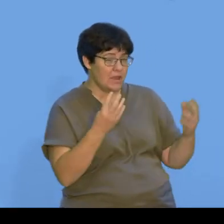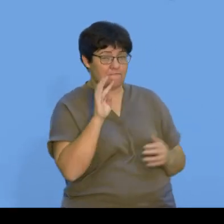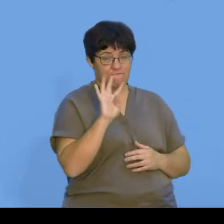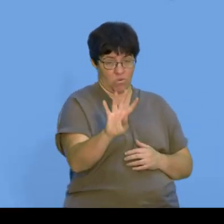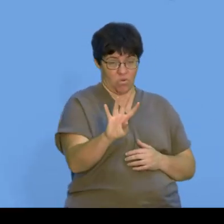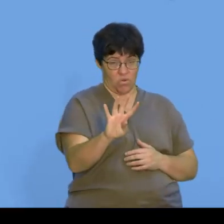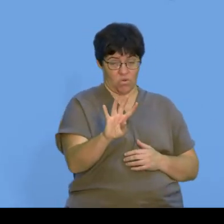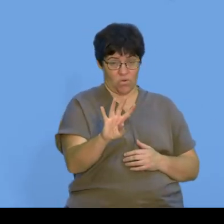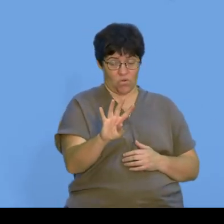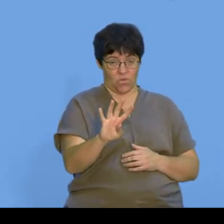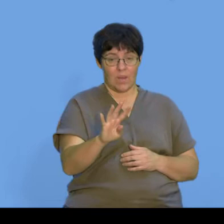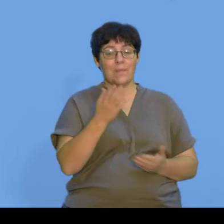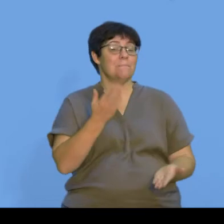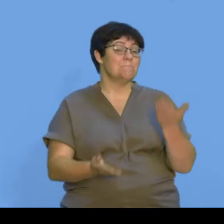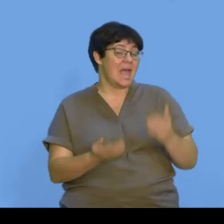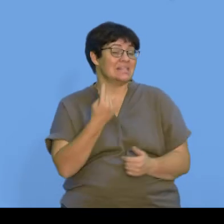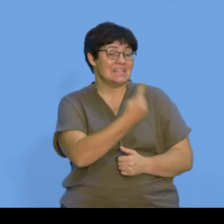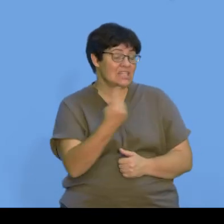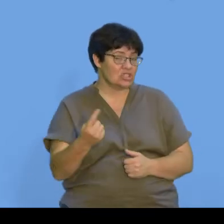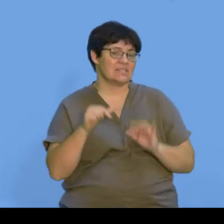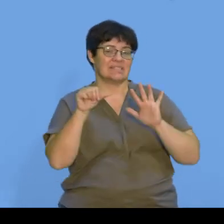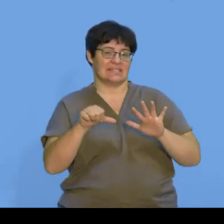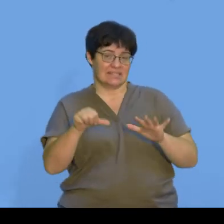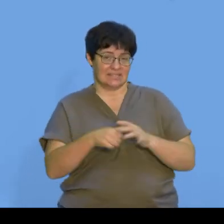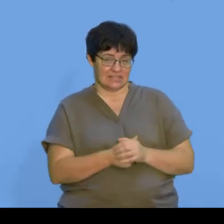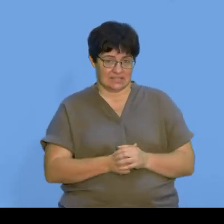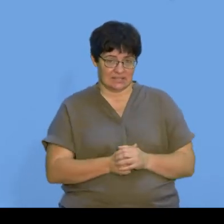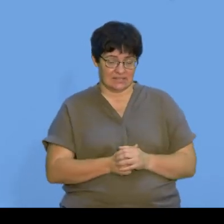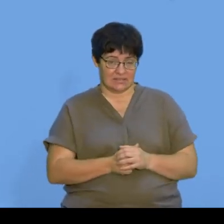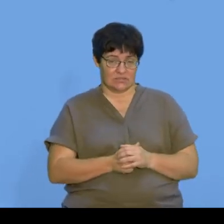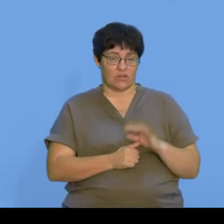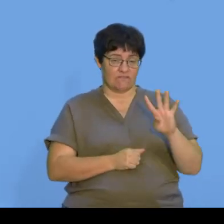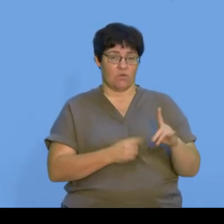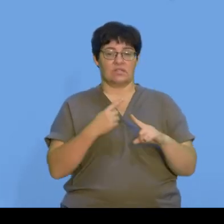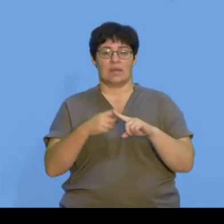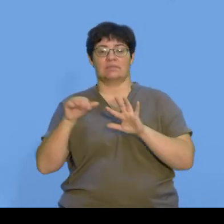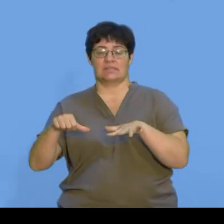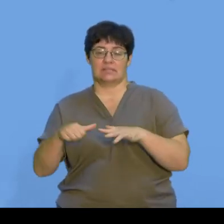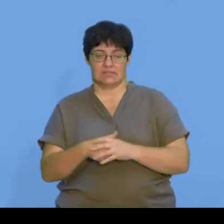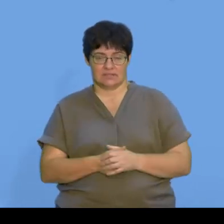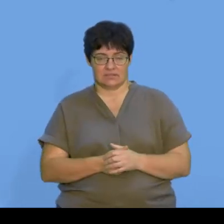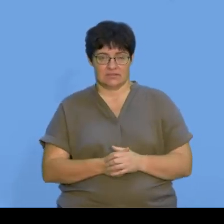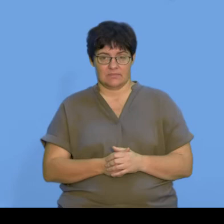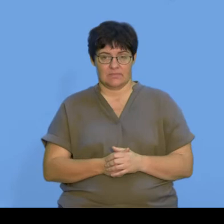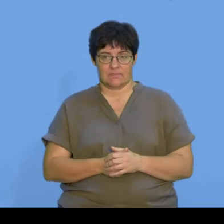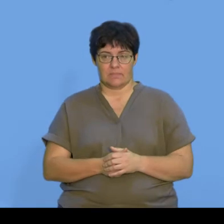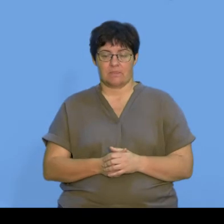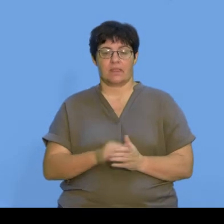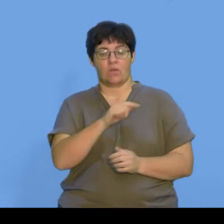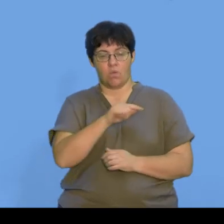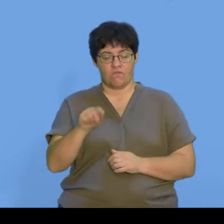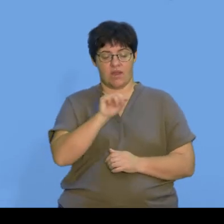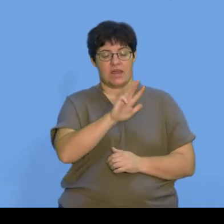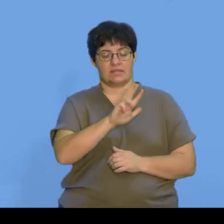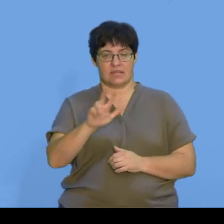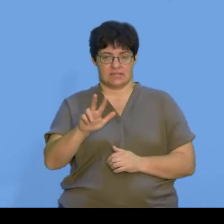them multiplied by the mass of each one of them, which is 4 multiplied by 16